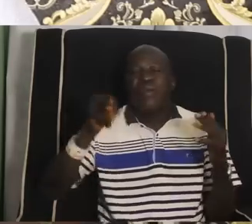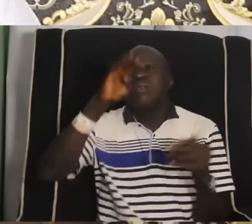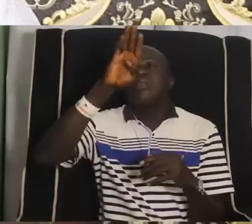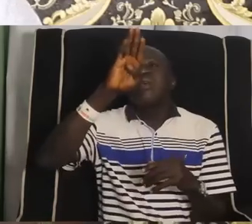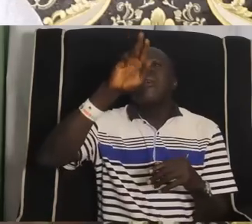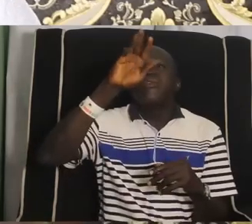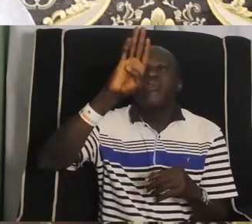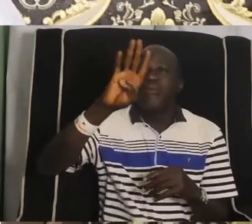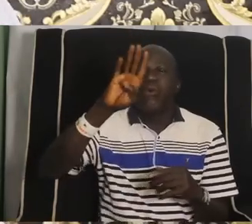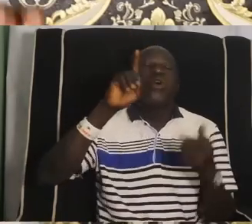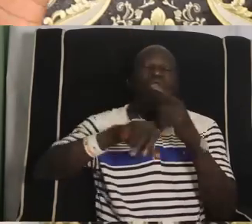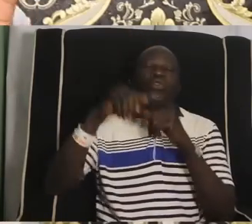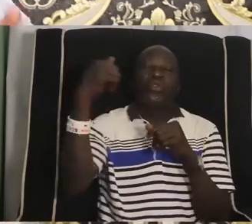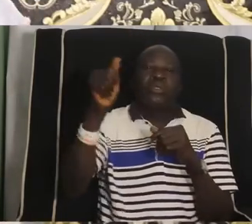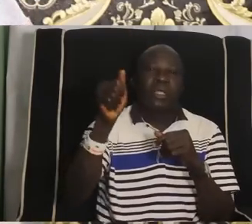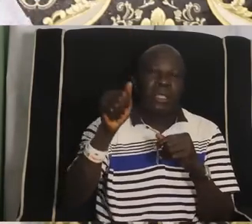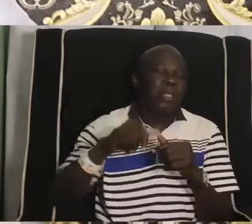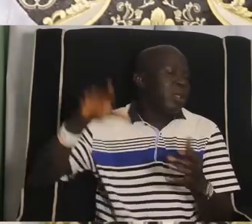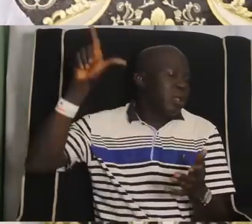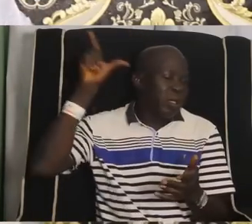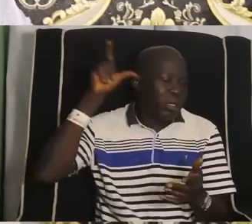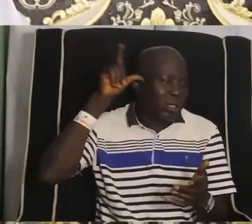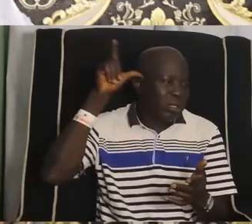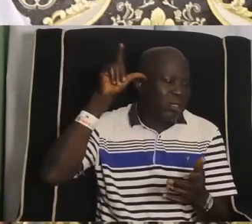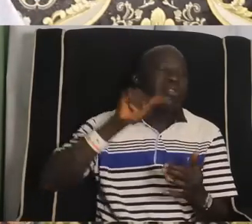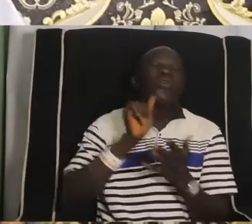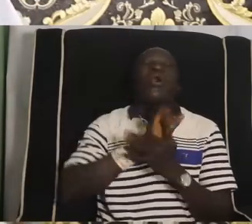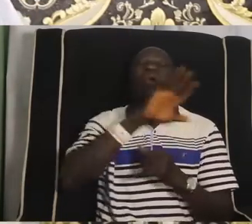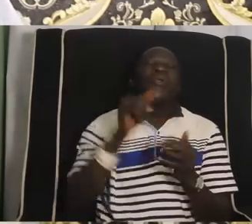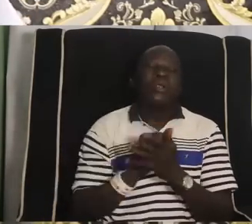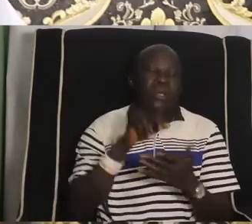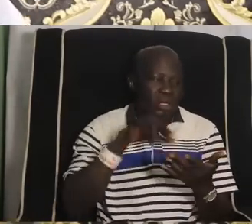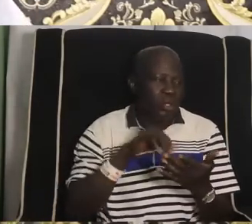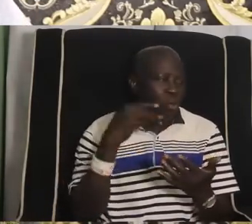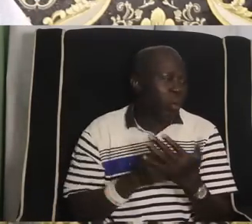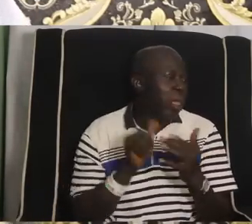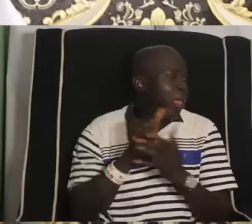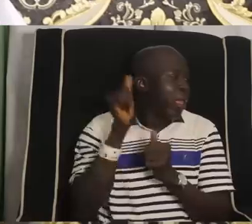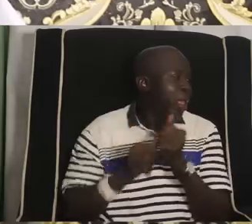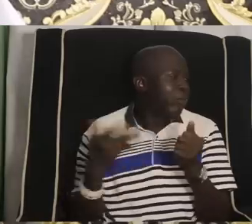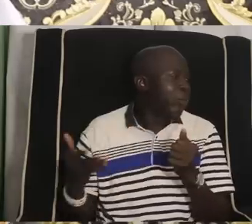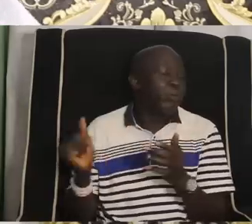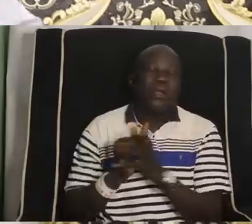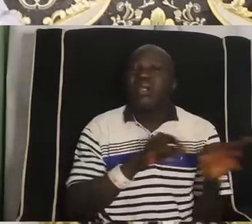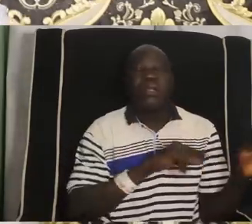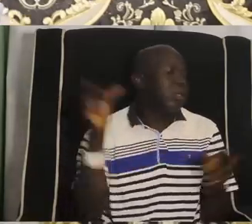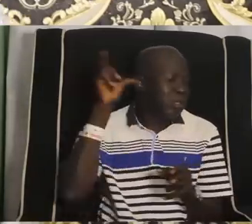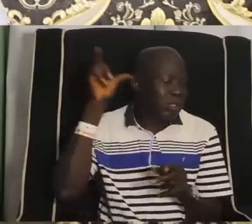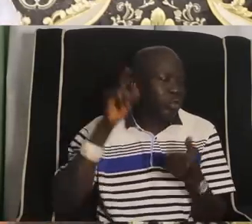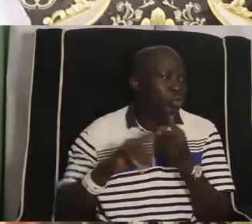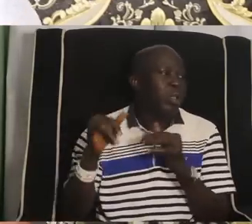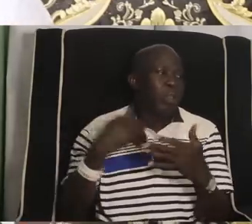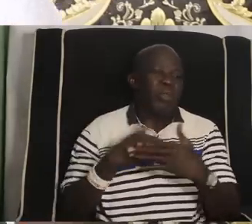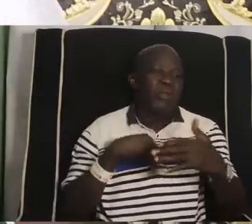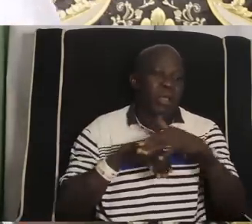it to verse 10. Bible reader, you read it. Gbogbo ẹ̀yà farabalẹ̀ gbọ́ kí n tó